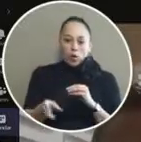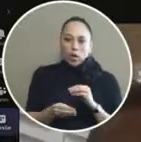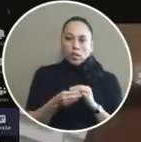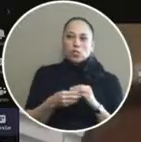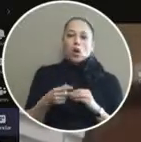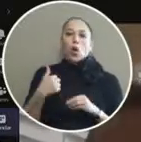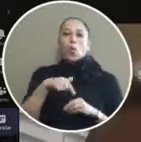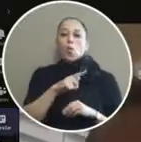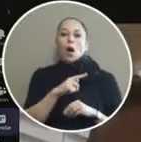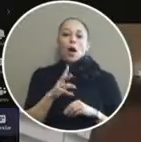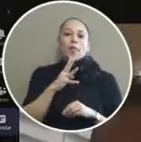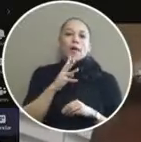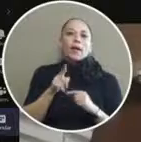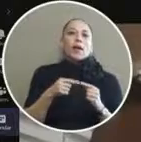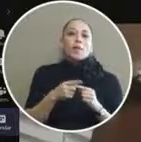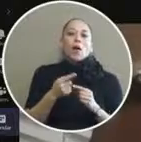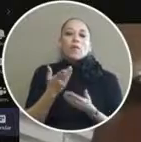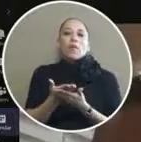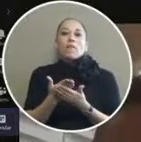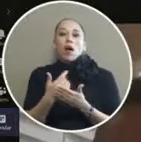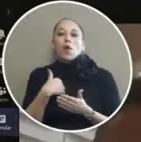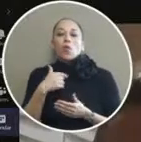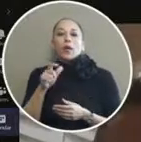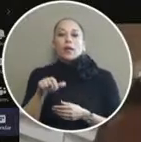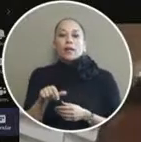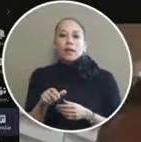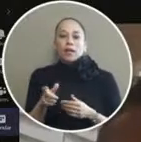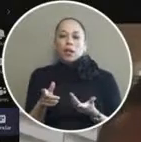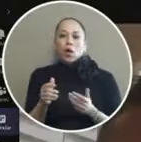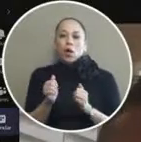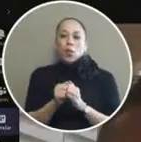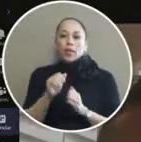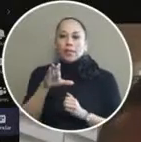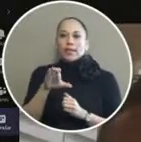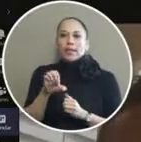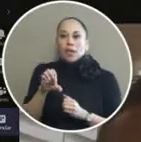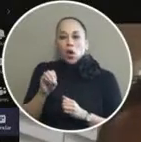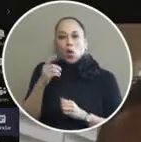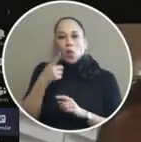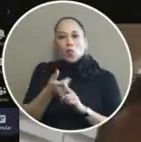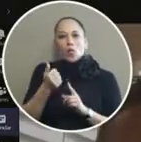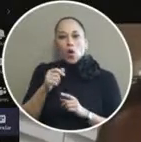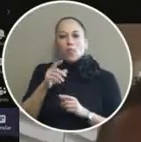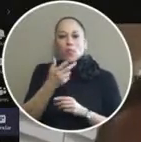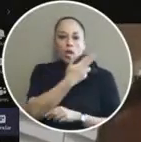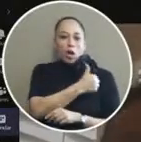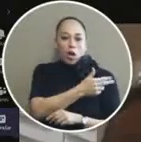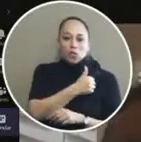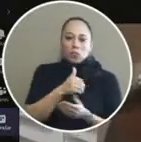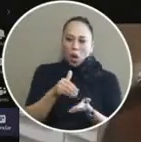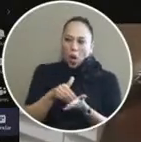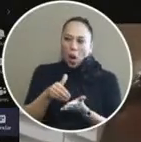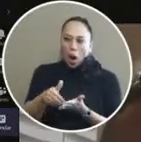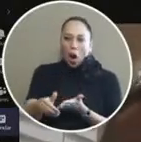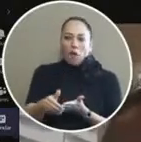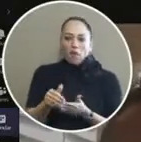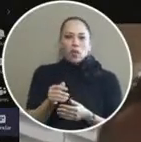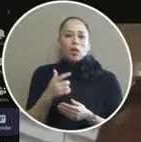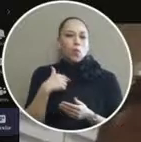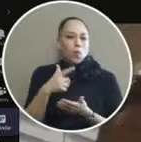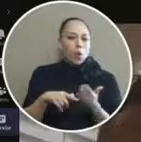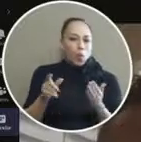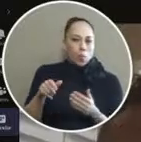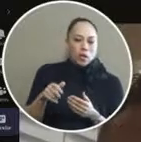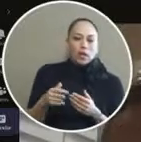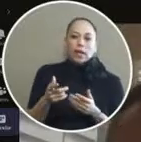we talked about the fact that we meet with the CEOs of the hospitals on a regular basis when we need to. We also